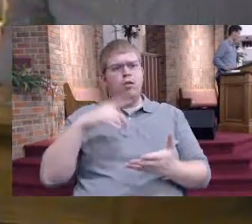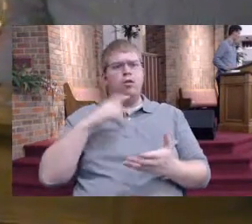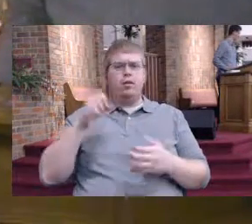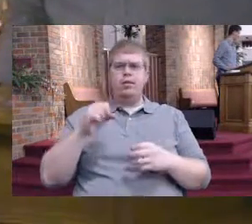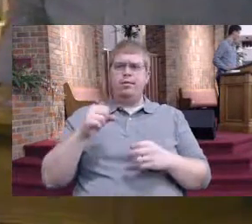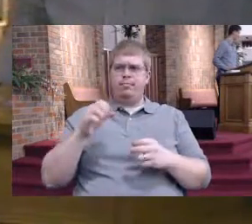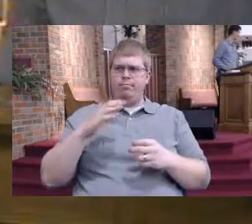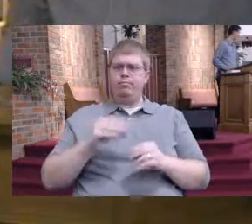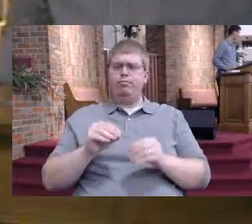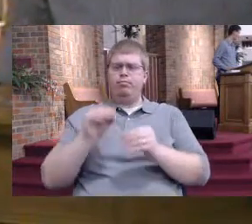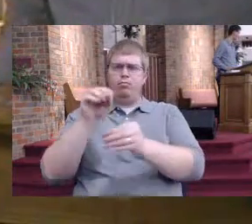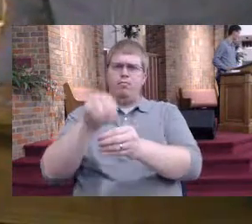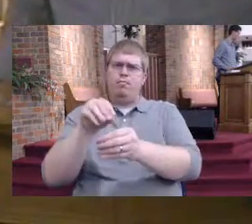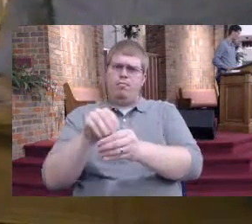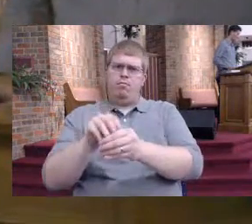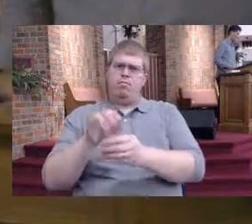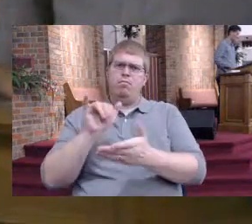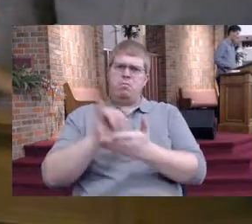churches.